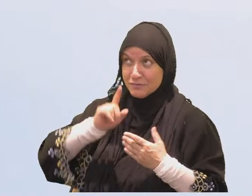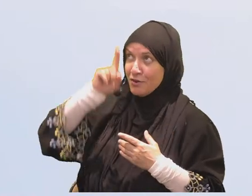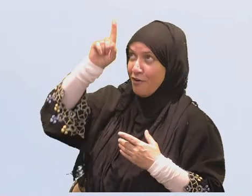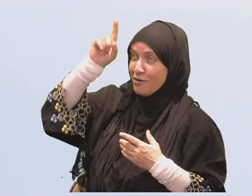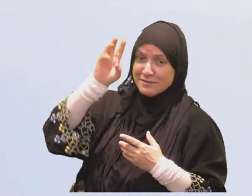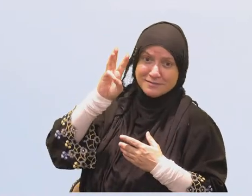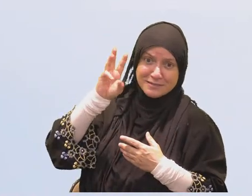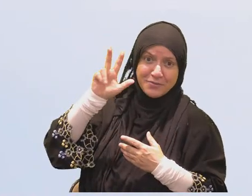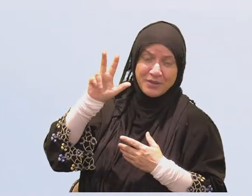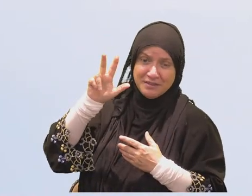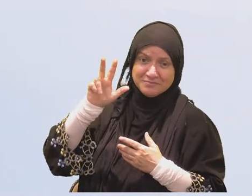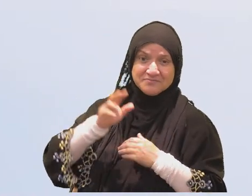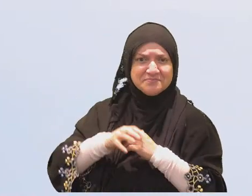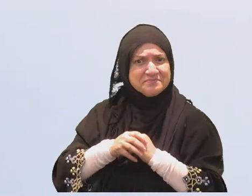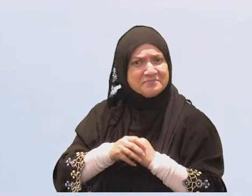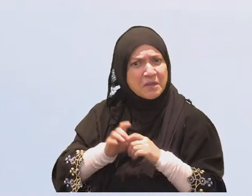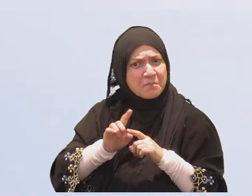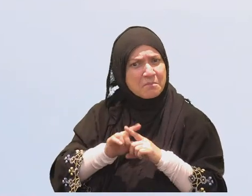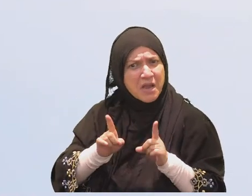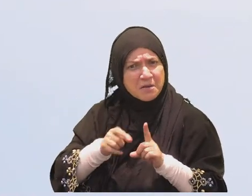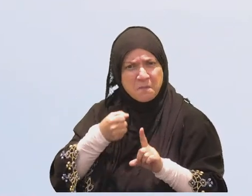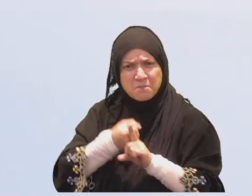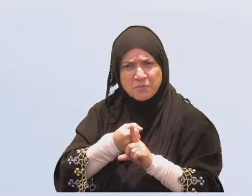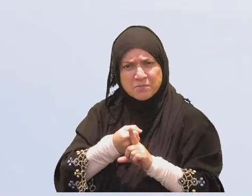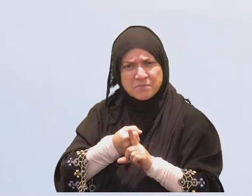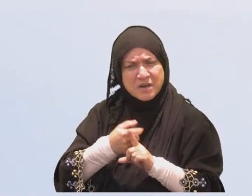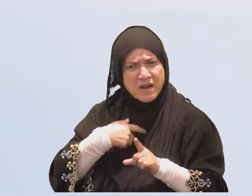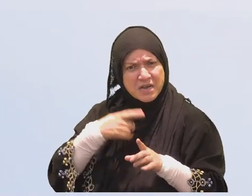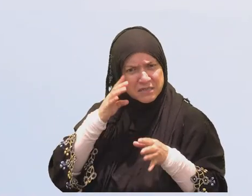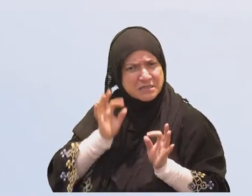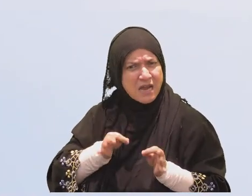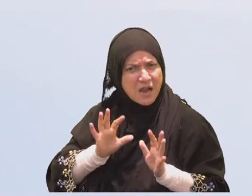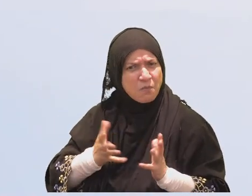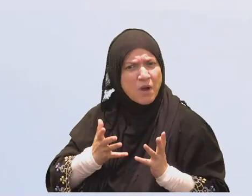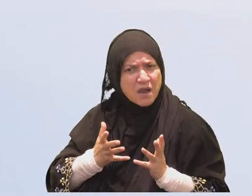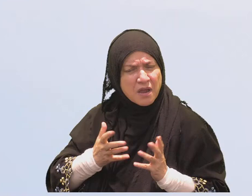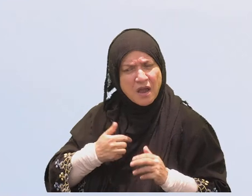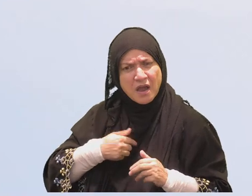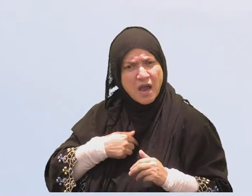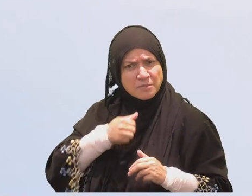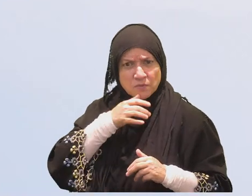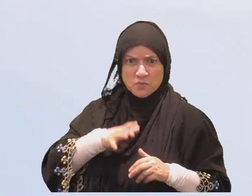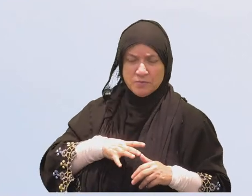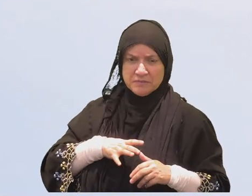bathroom. You guys say, Imam Zaid, you lost your mind.